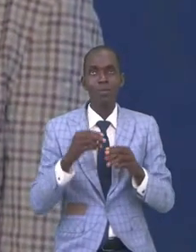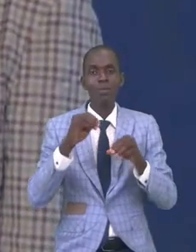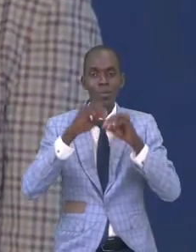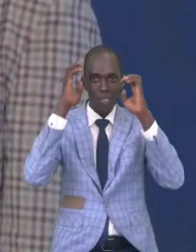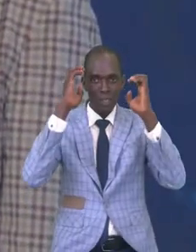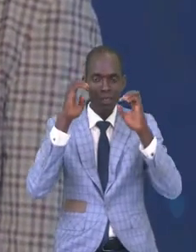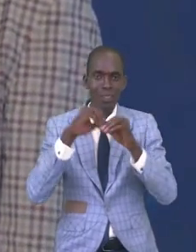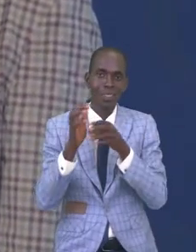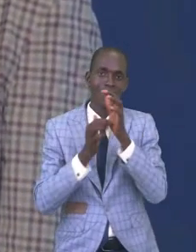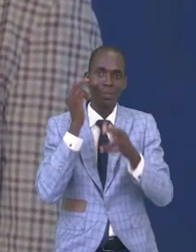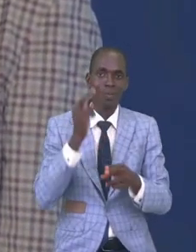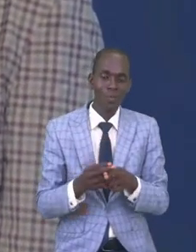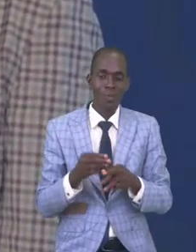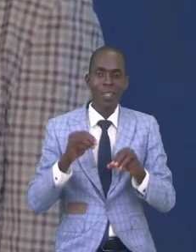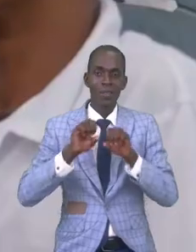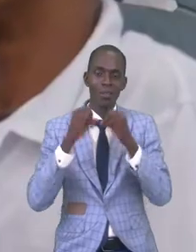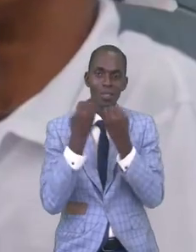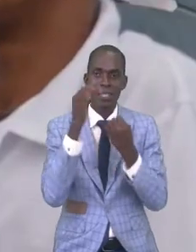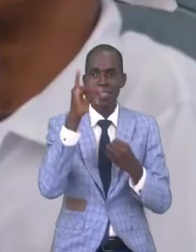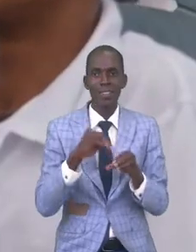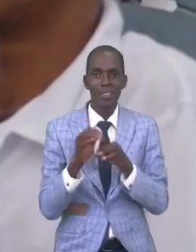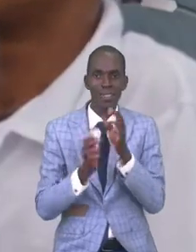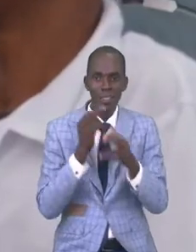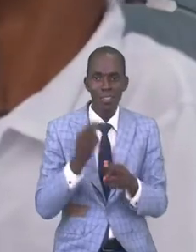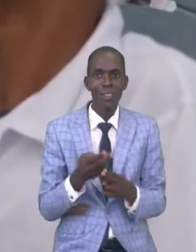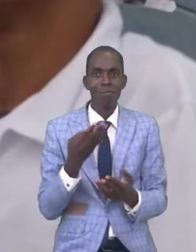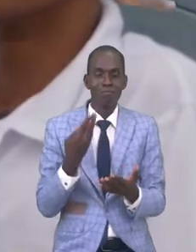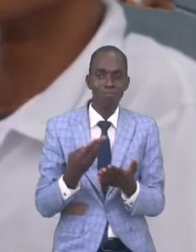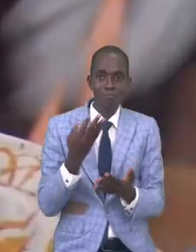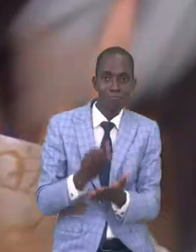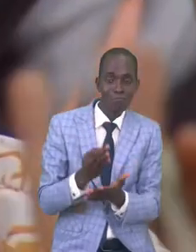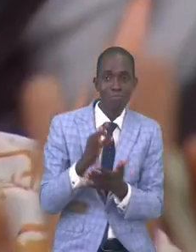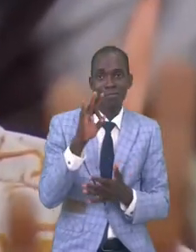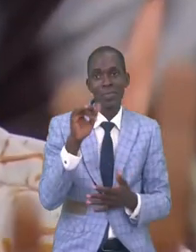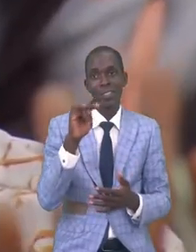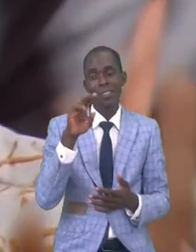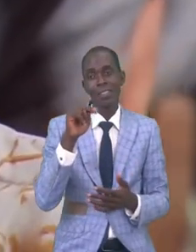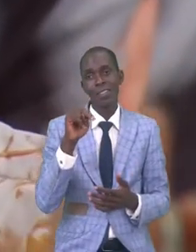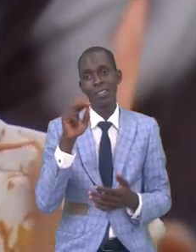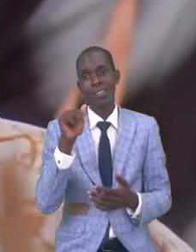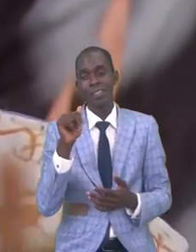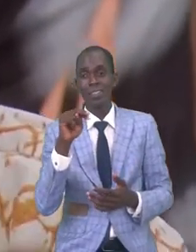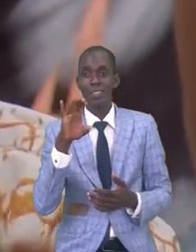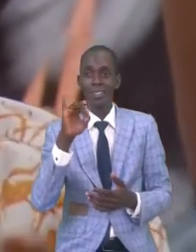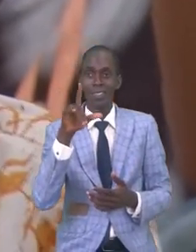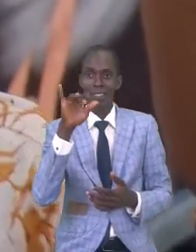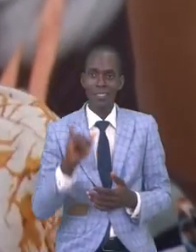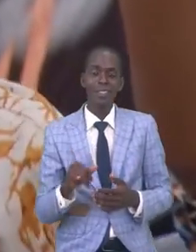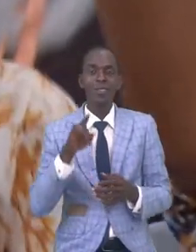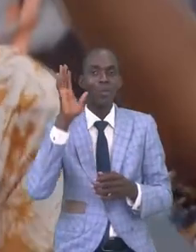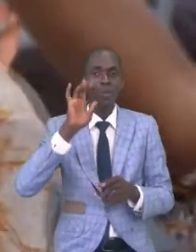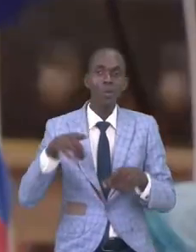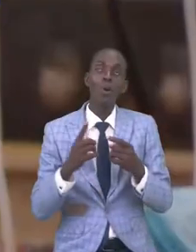yeah. Socially, yeah. Financially. Yeah. You will go up in